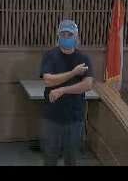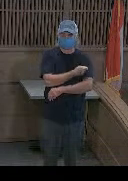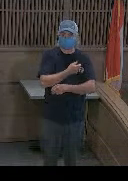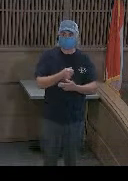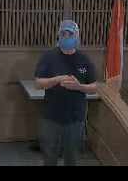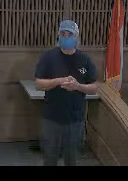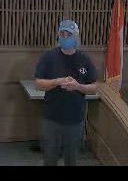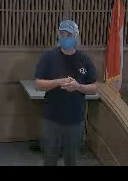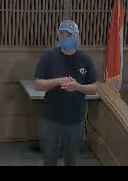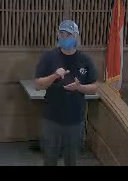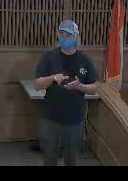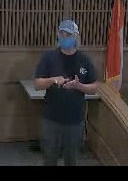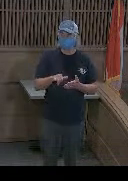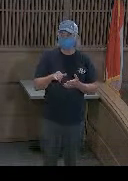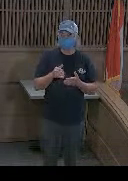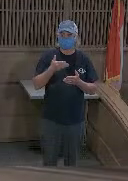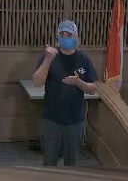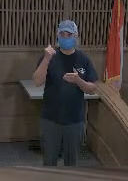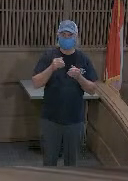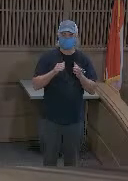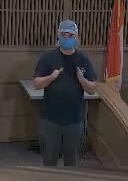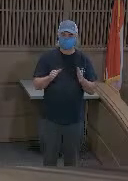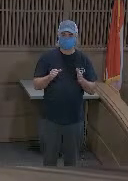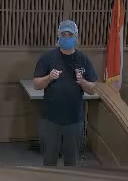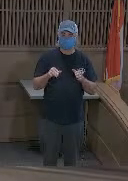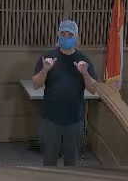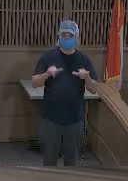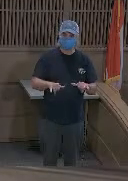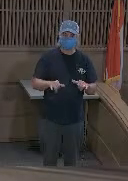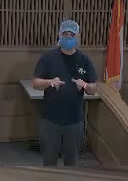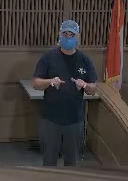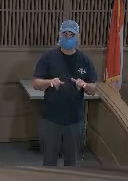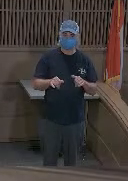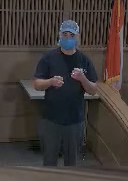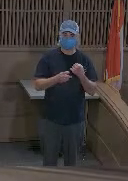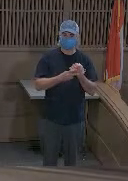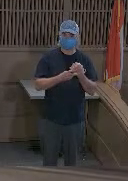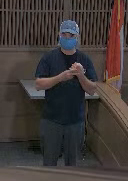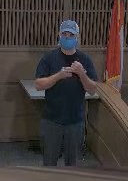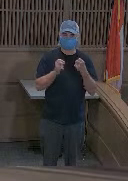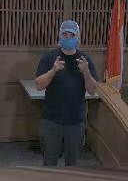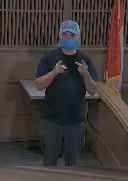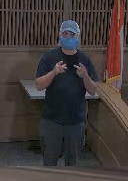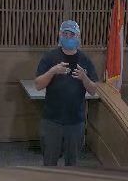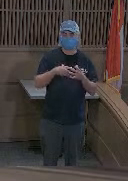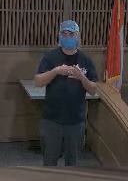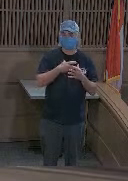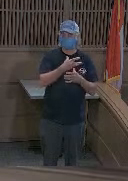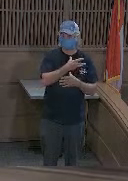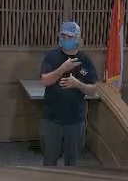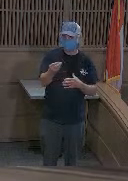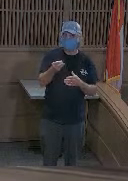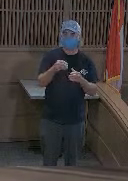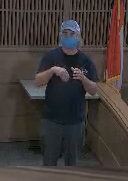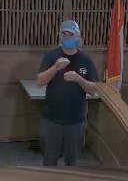you that's the best way to stay safe. That's the best way to stay out of the hospital. Thank you.